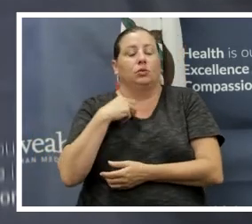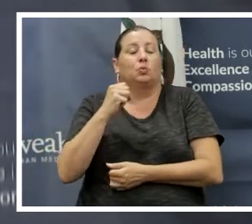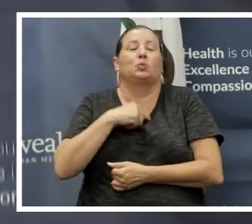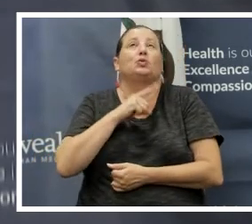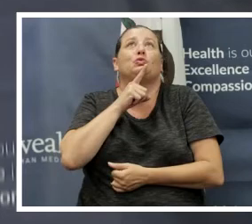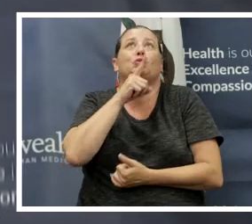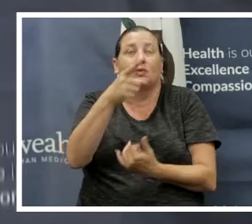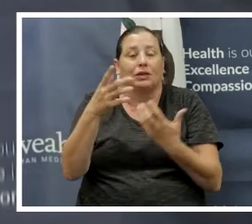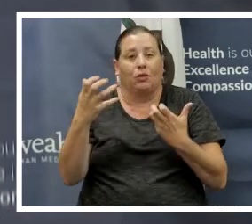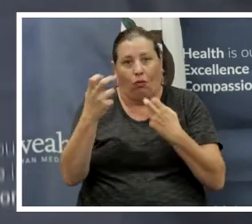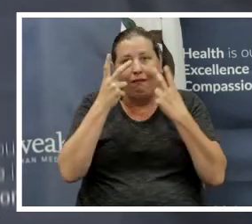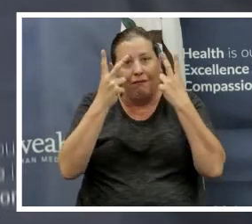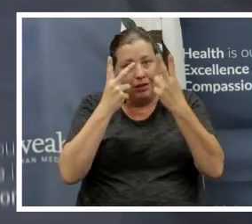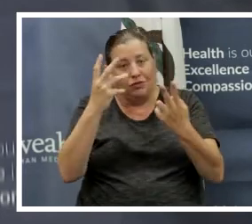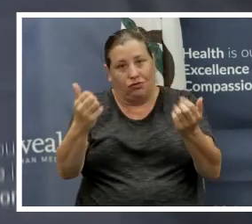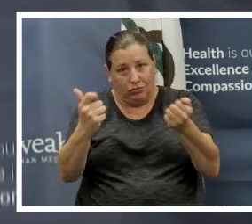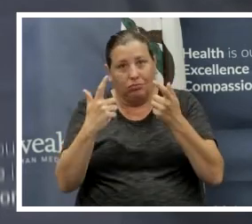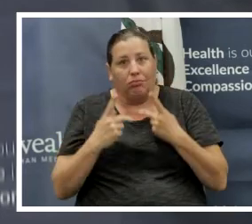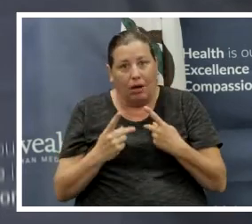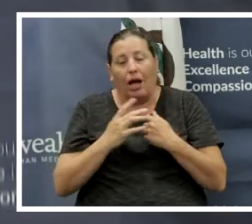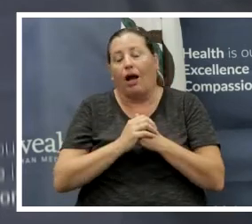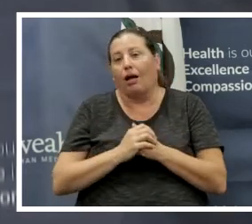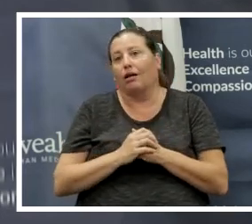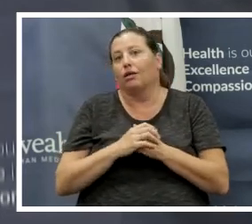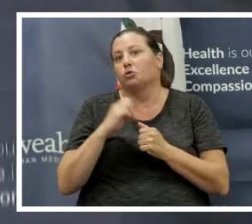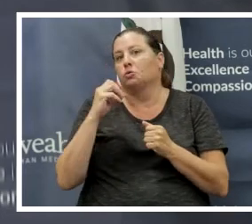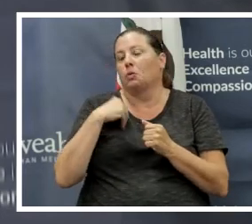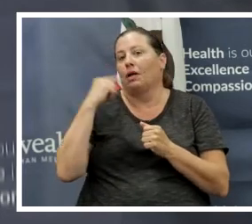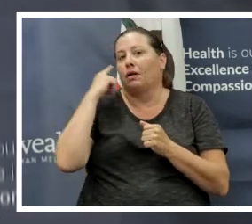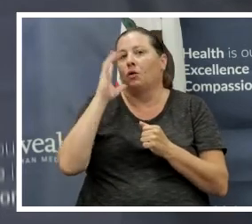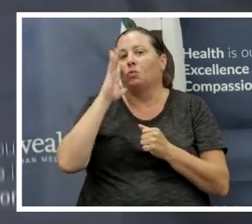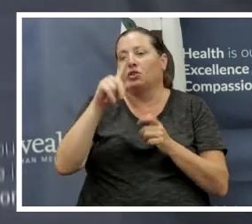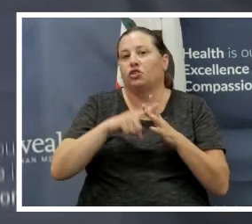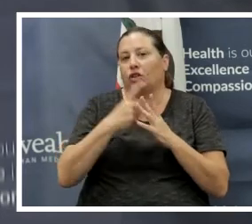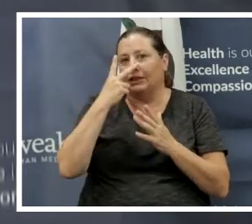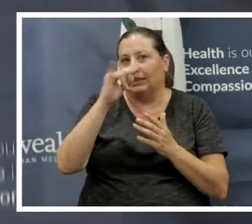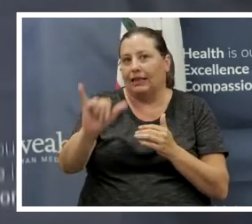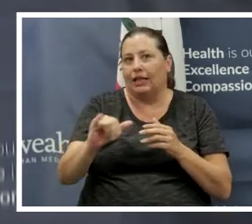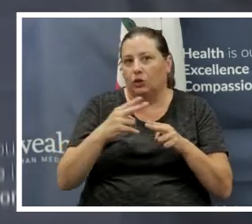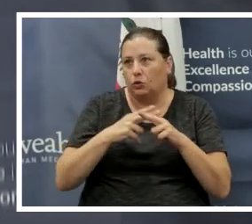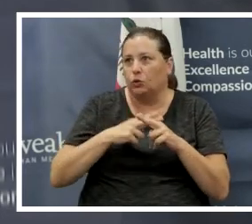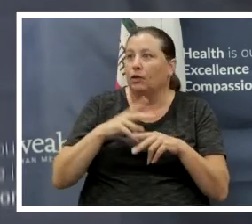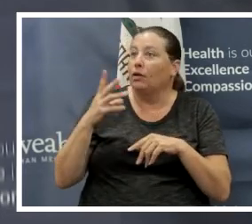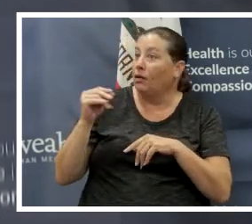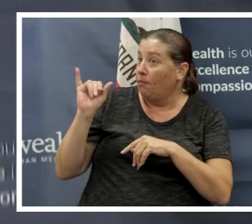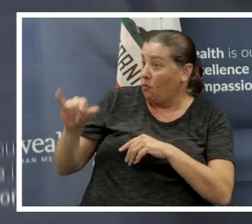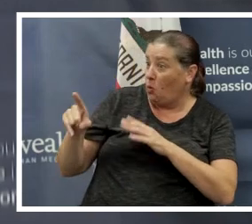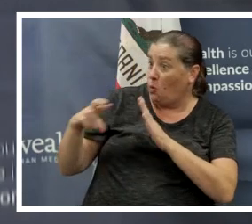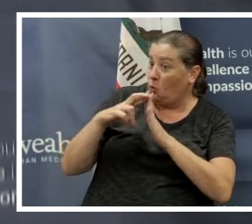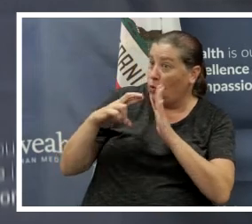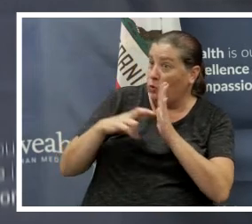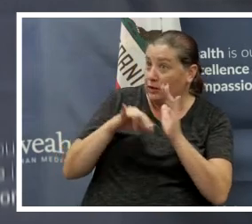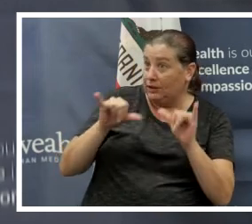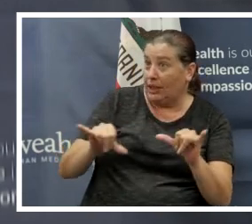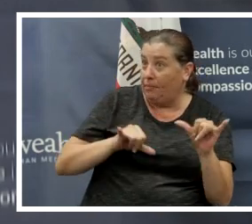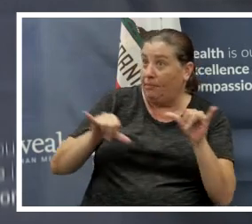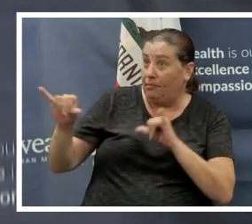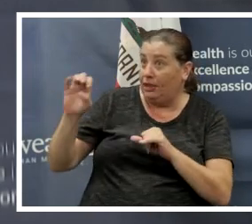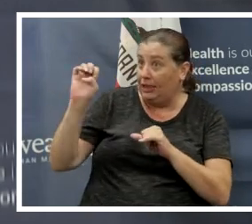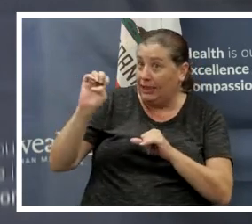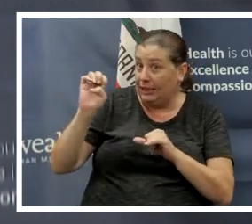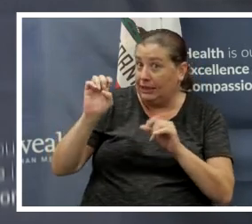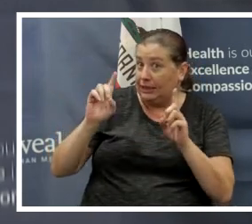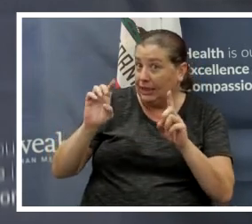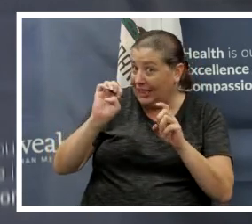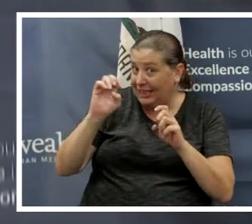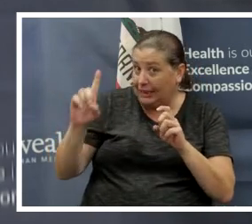want visitors back, and I think we're gonna start seeing that in a couple weeks. And are those rules the same across our facilities, the ED,